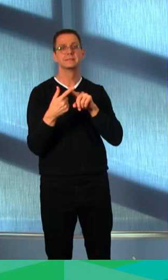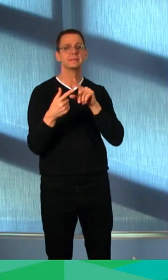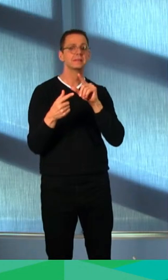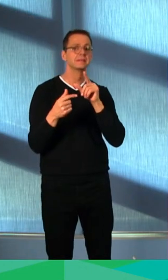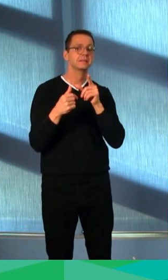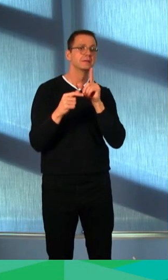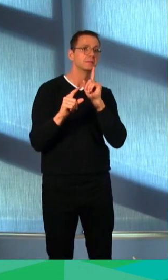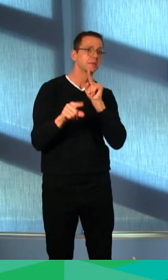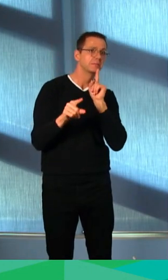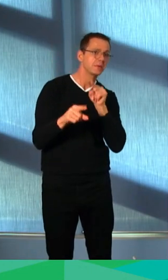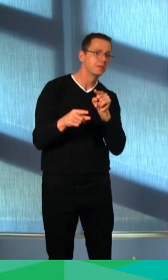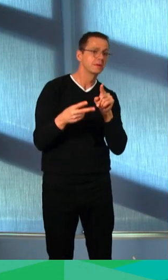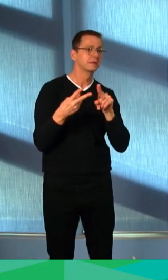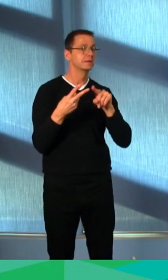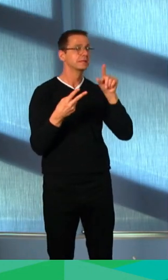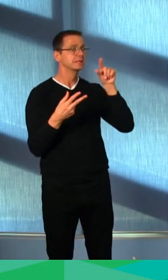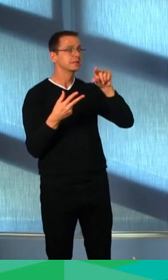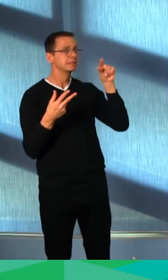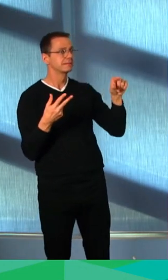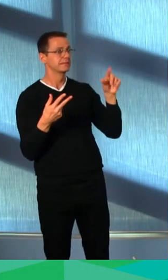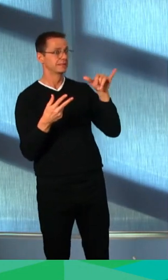I'll be watching very closely what they have to say.